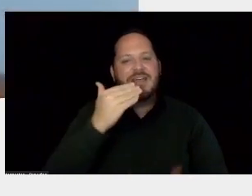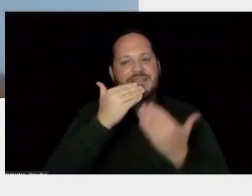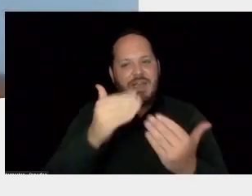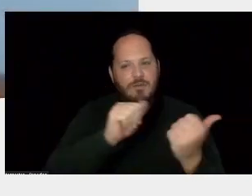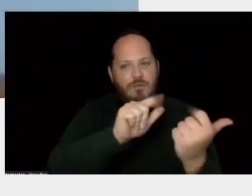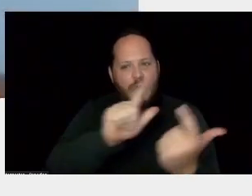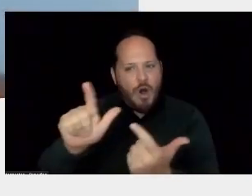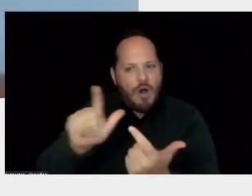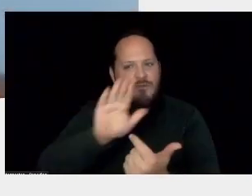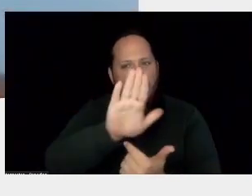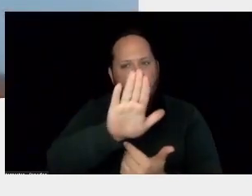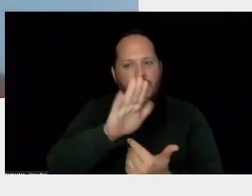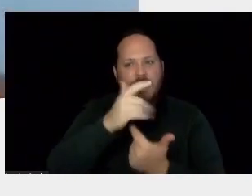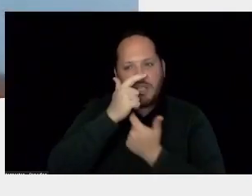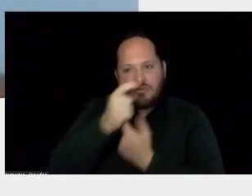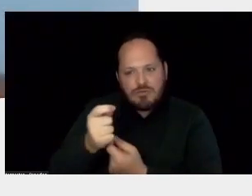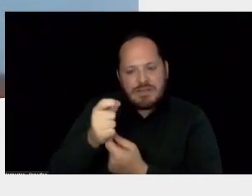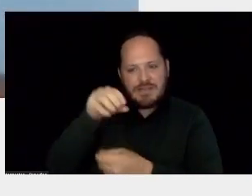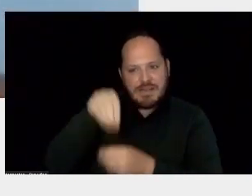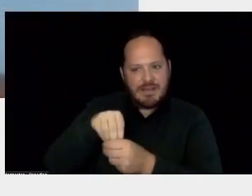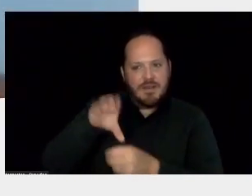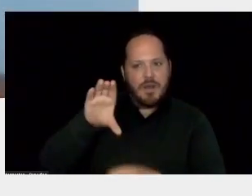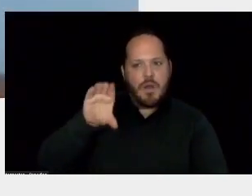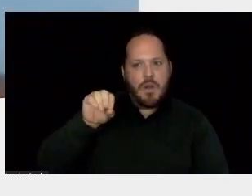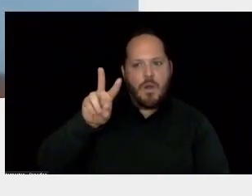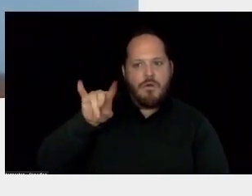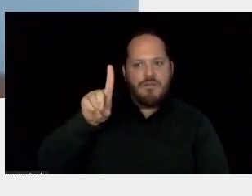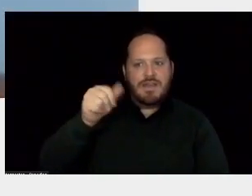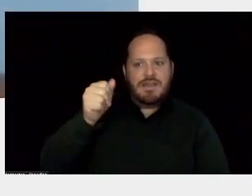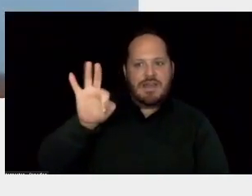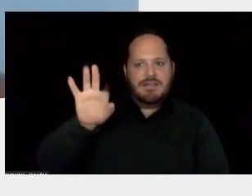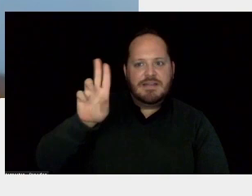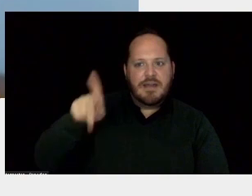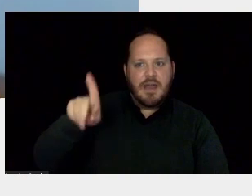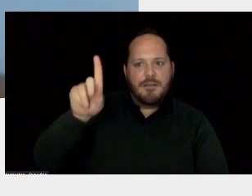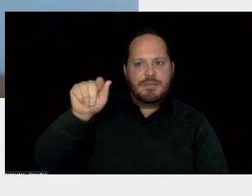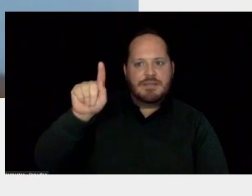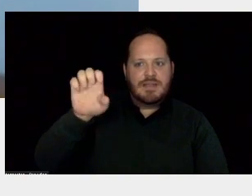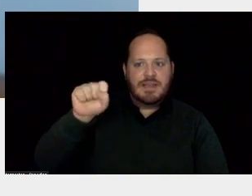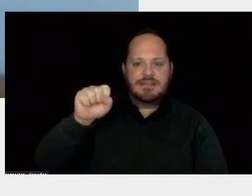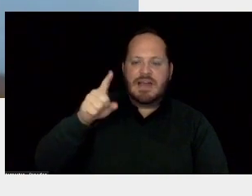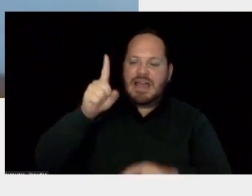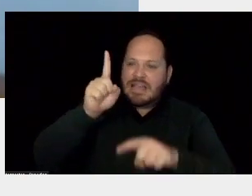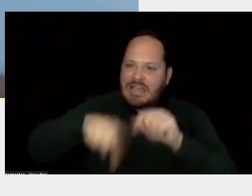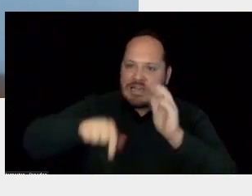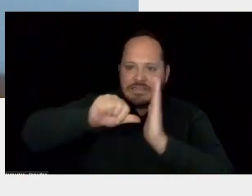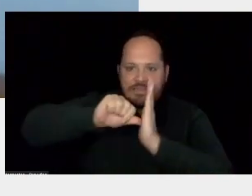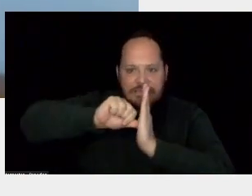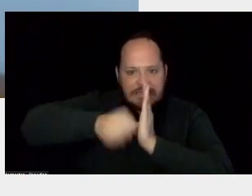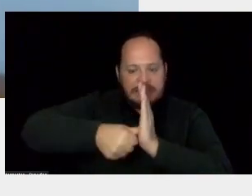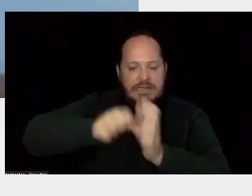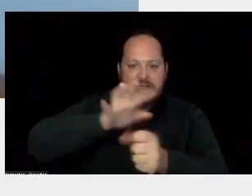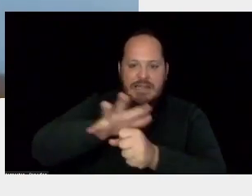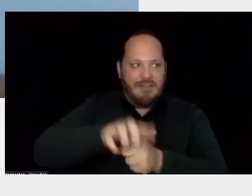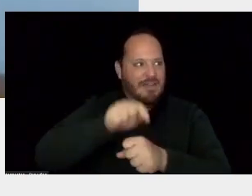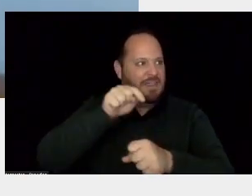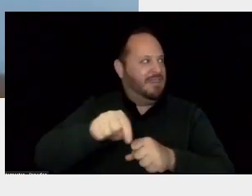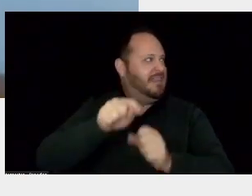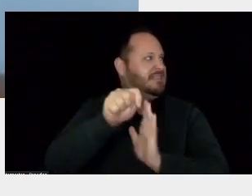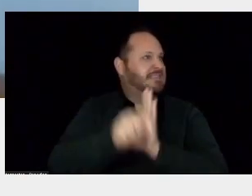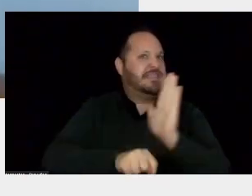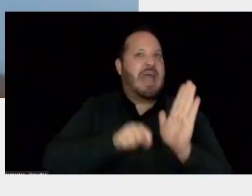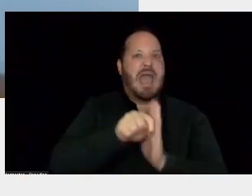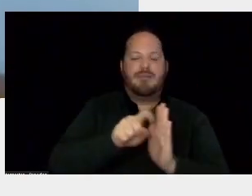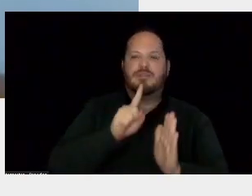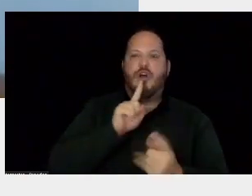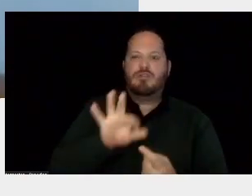in COVID-19 updates. We cannot stop stressing how extraordinary these times are. Thank you for your work and the